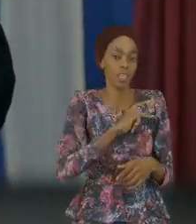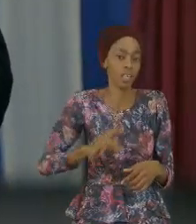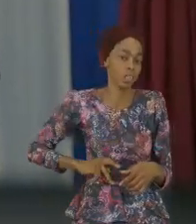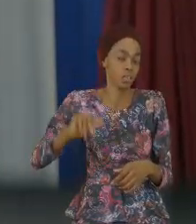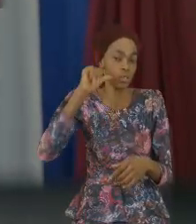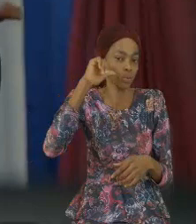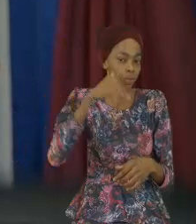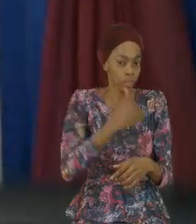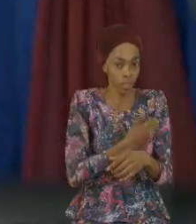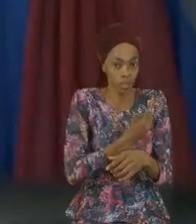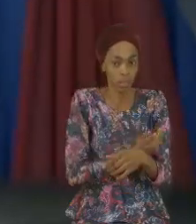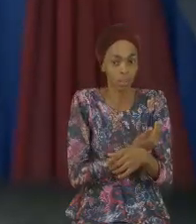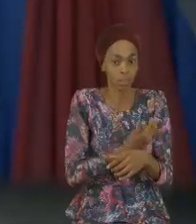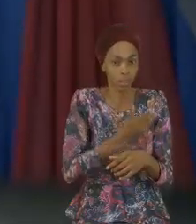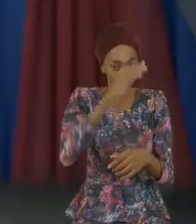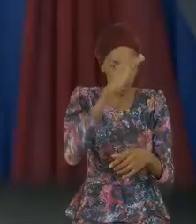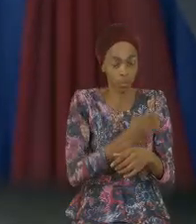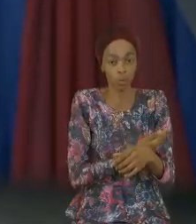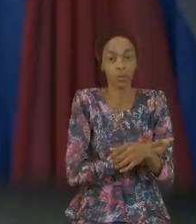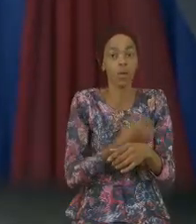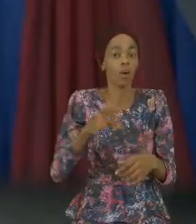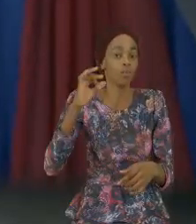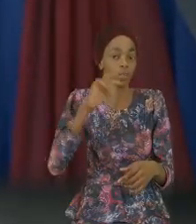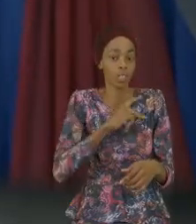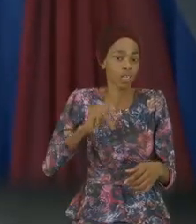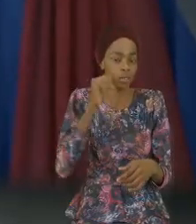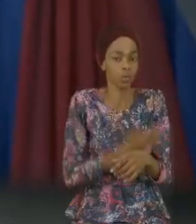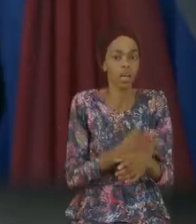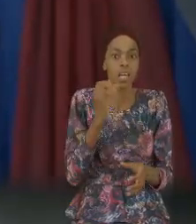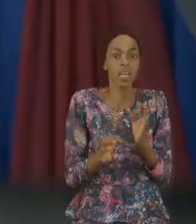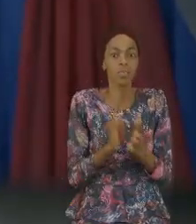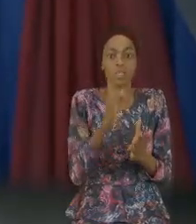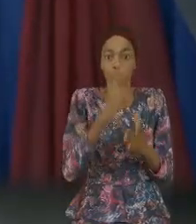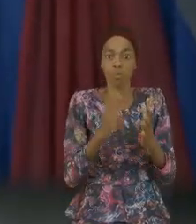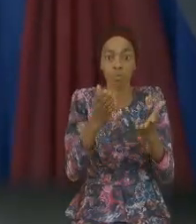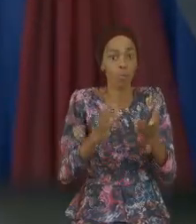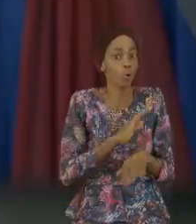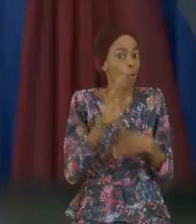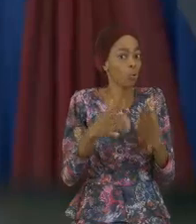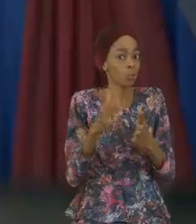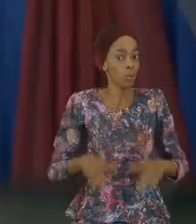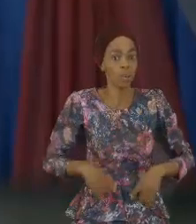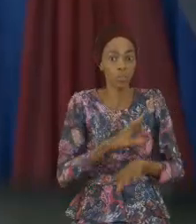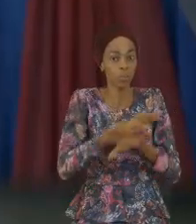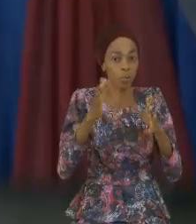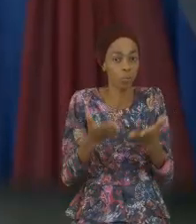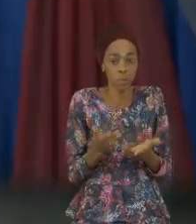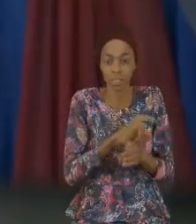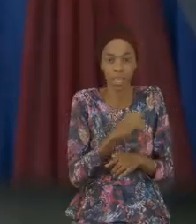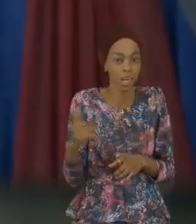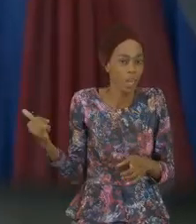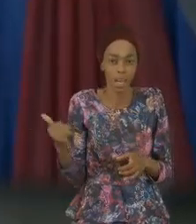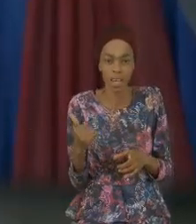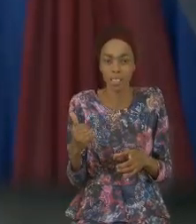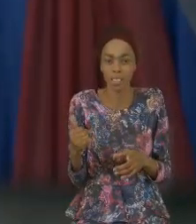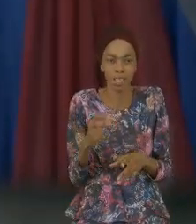daughter. If that's what you want all through life, you don't want any discomfort in life, you don't want